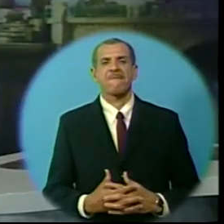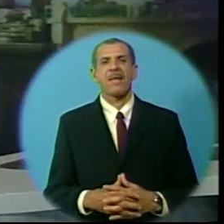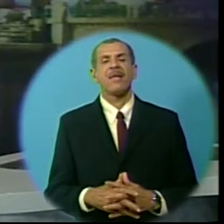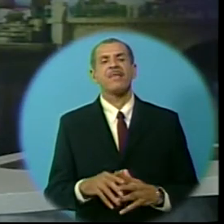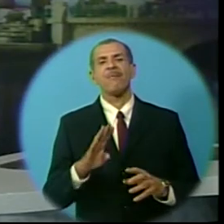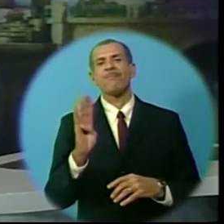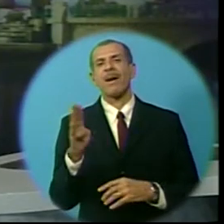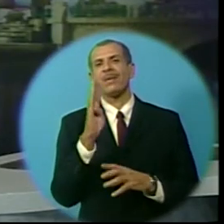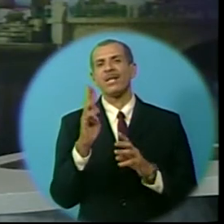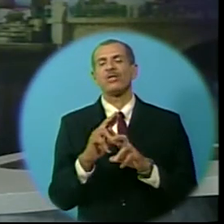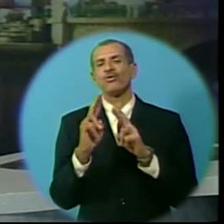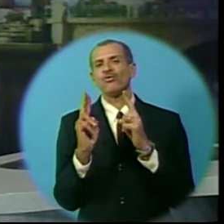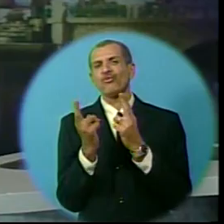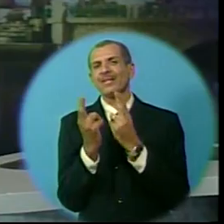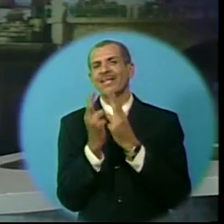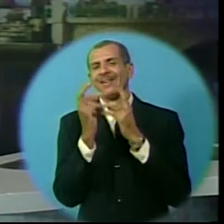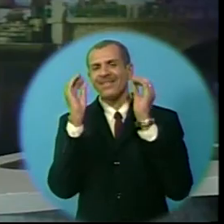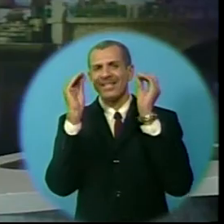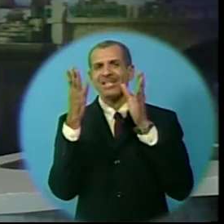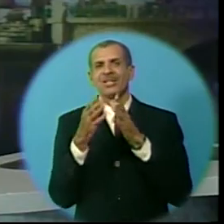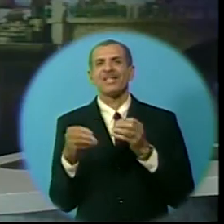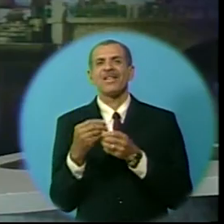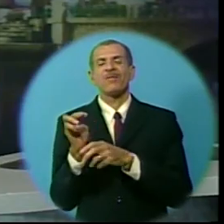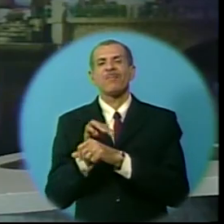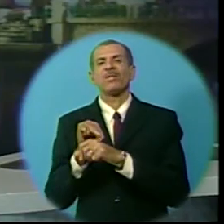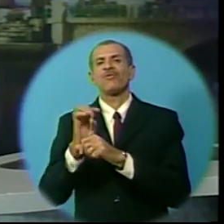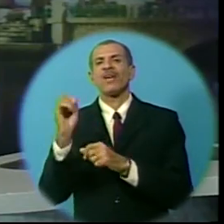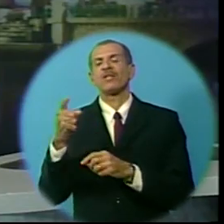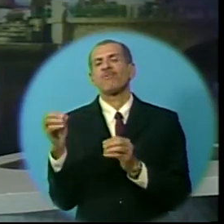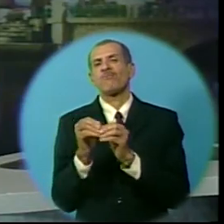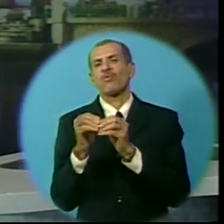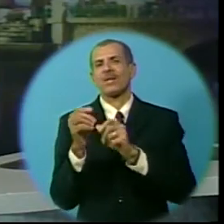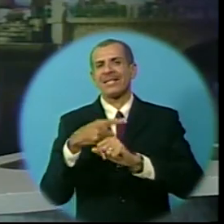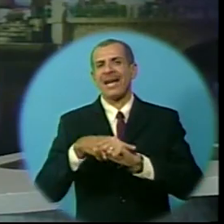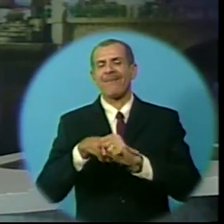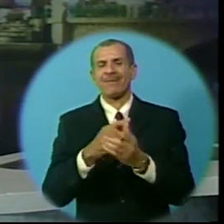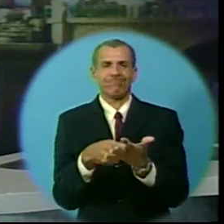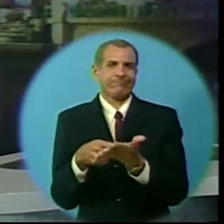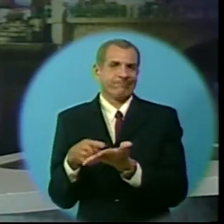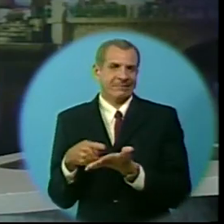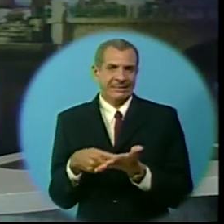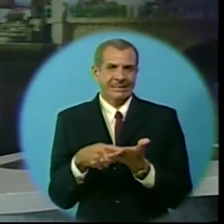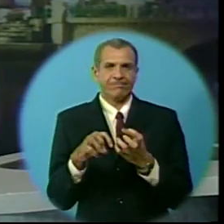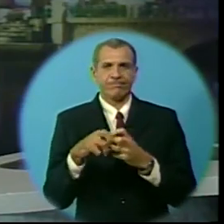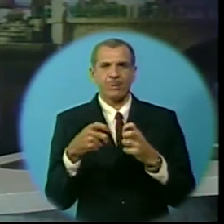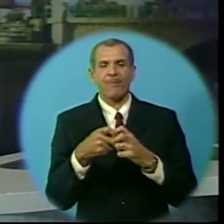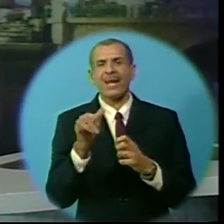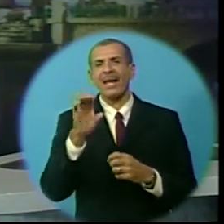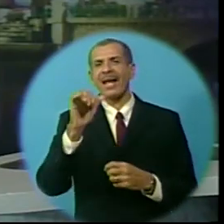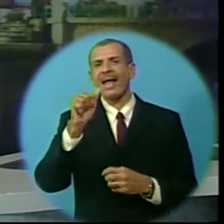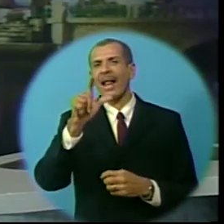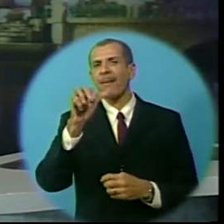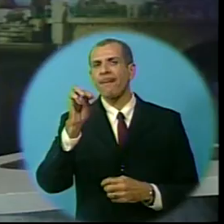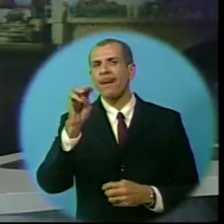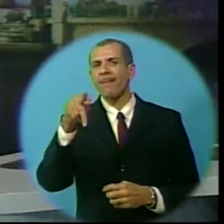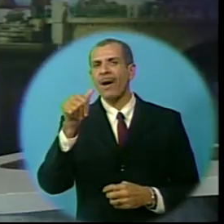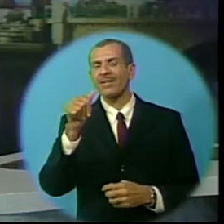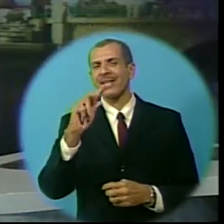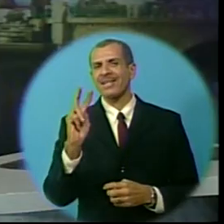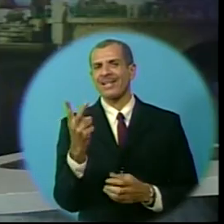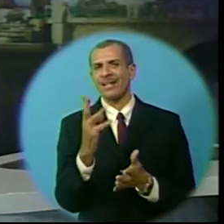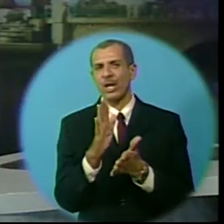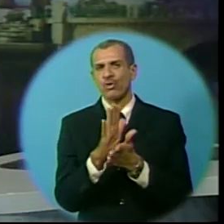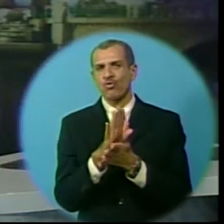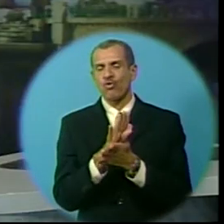The Barbados Union of Teachers is giving the Ministry of Education more time to thrash out issues at the Alma Paris and Parkinson secondary